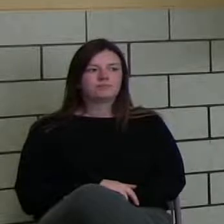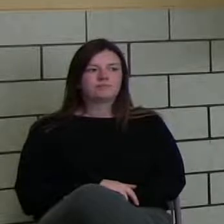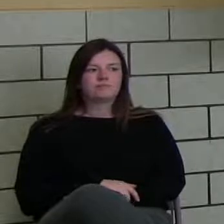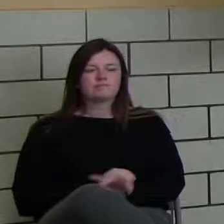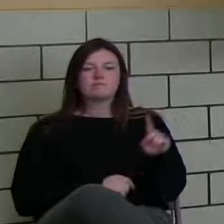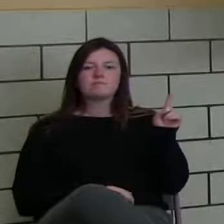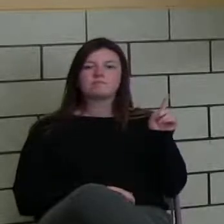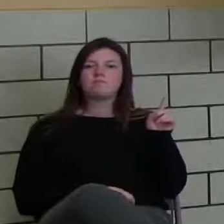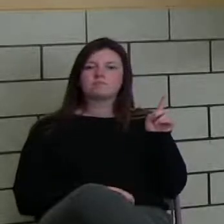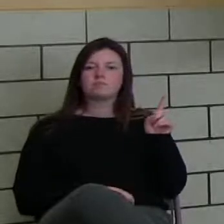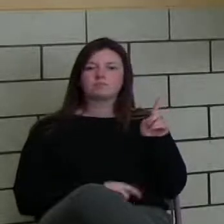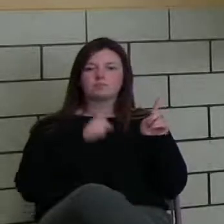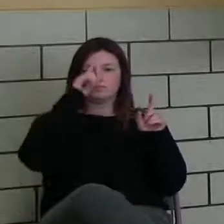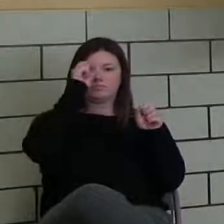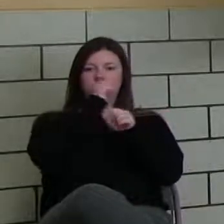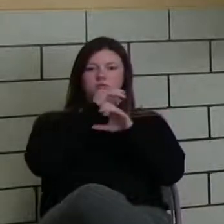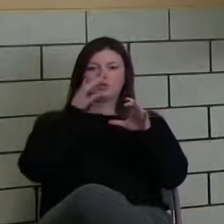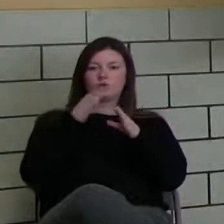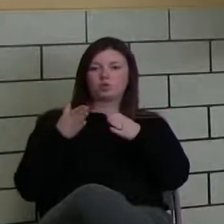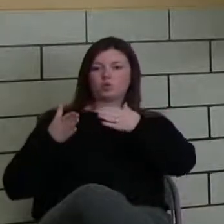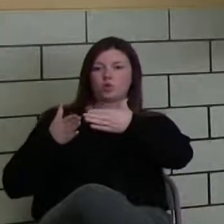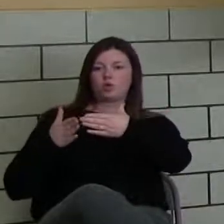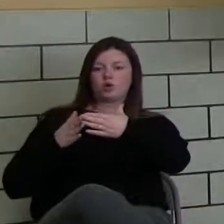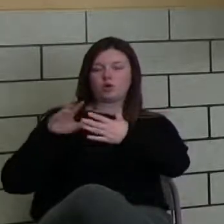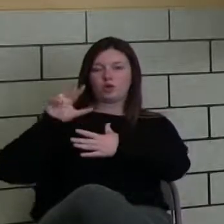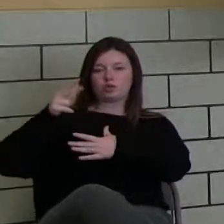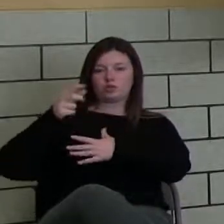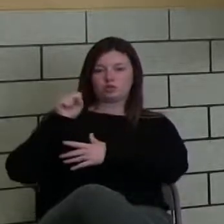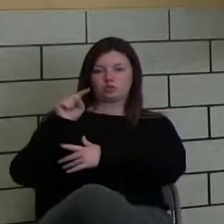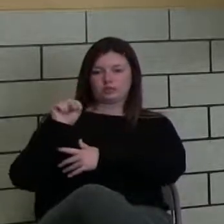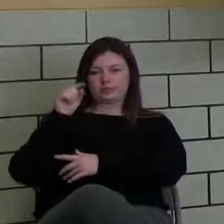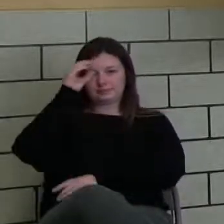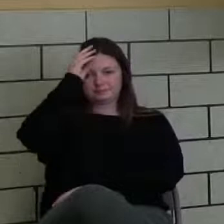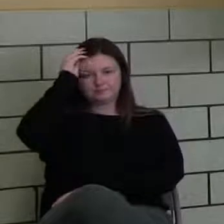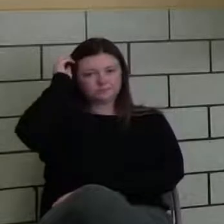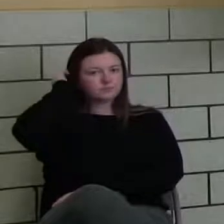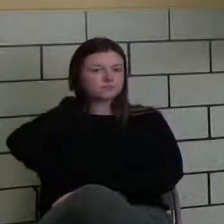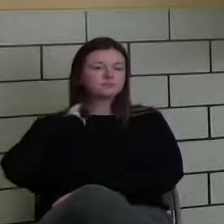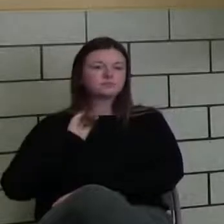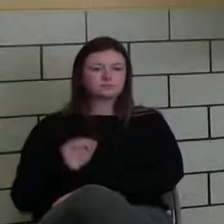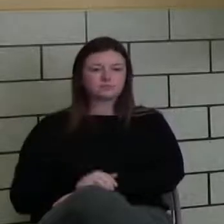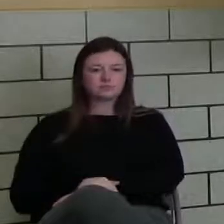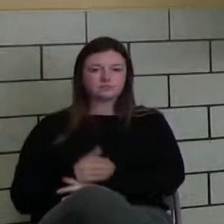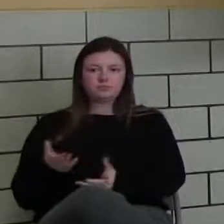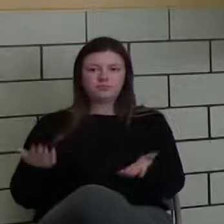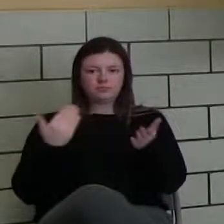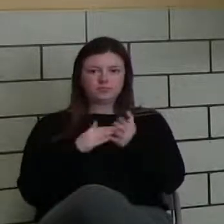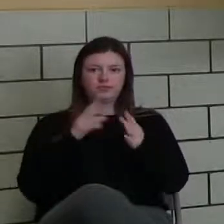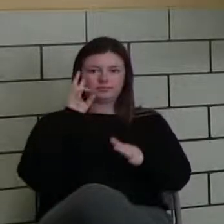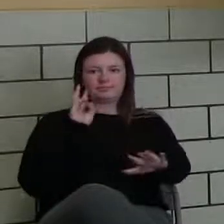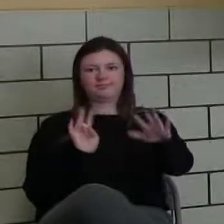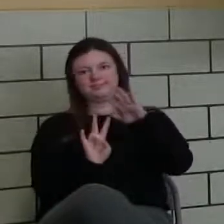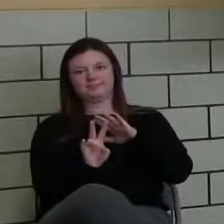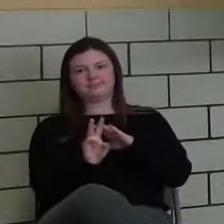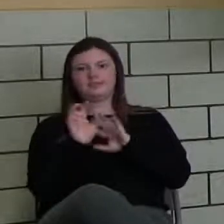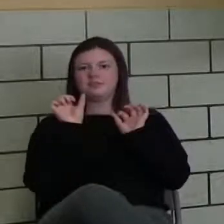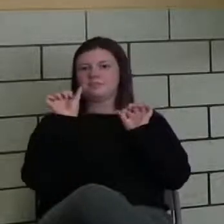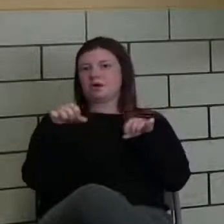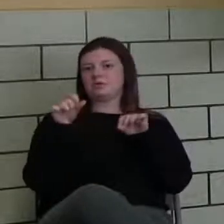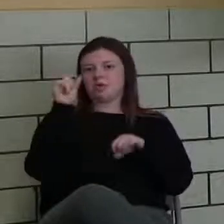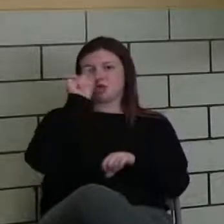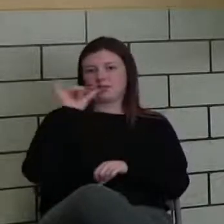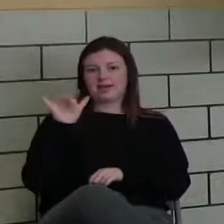Here's a glimpse of the corner at 3rd Street. And here's, again, what that corner could look like in the